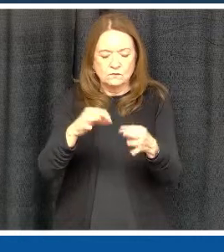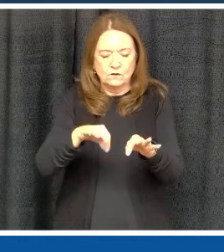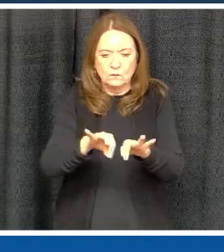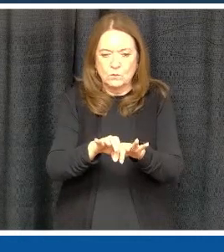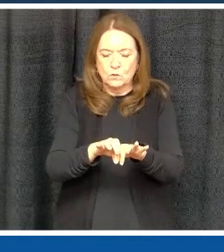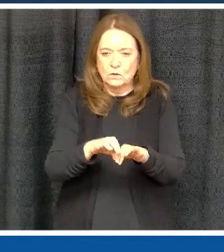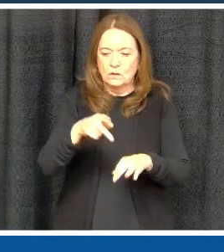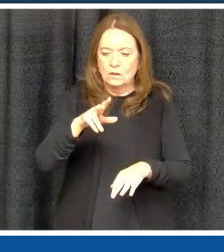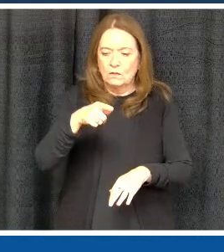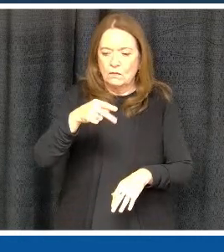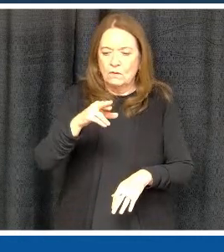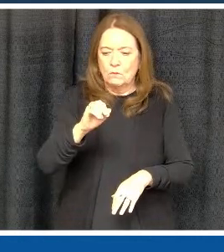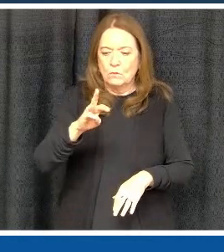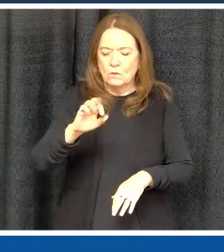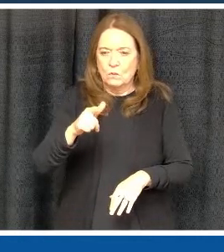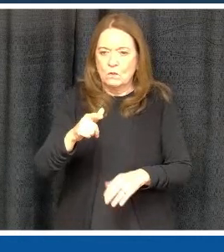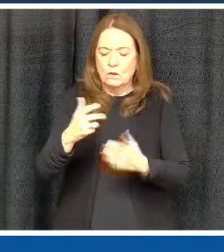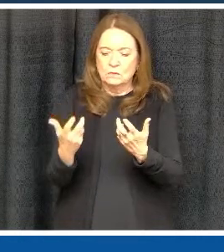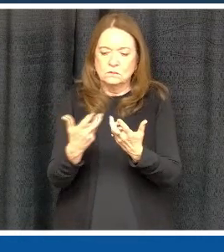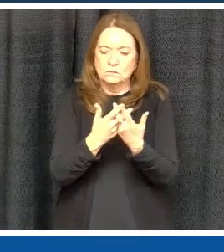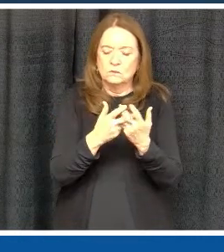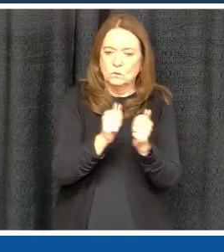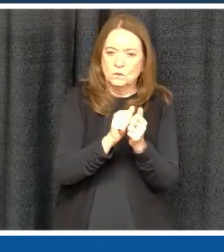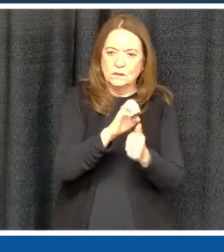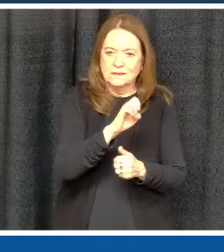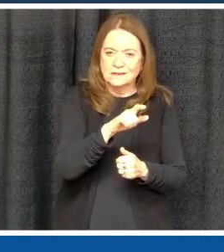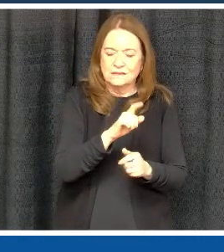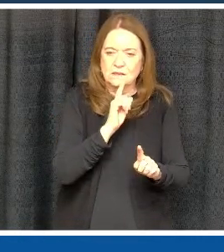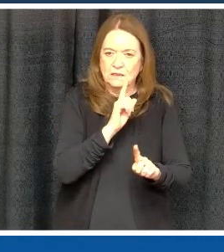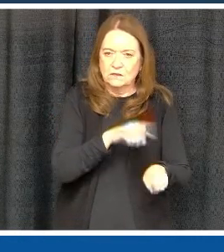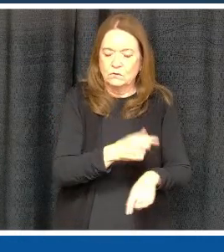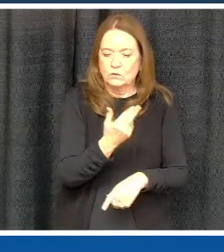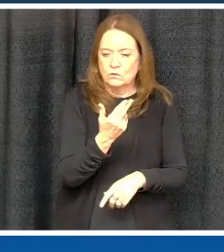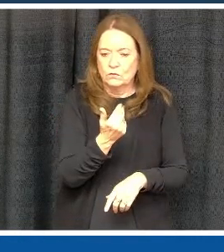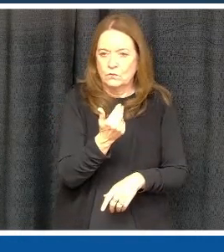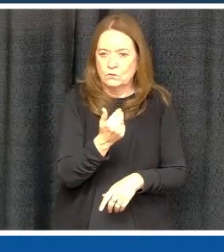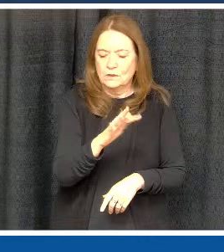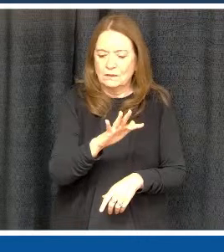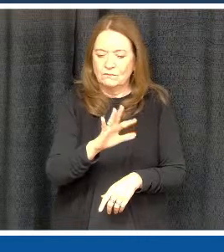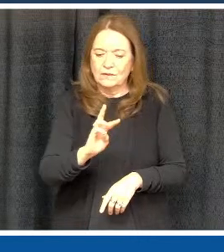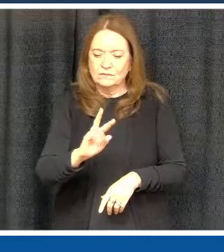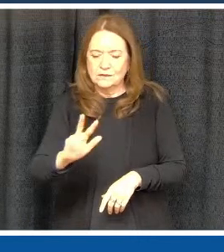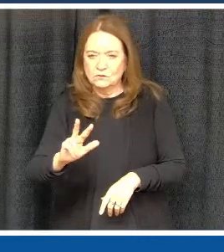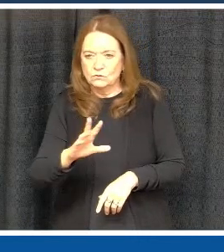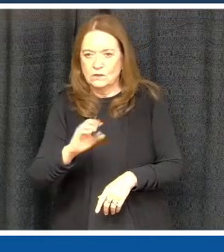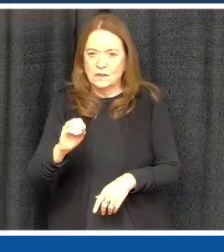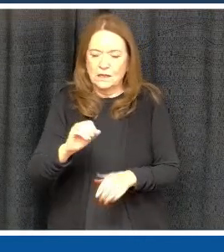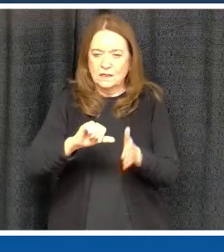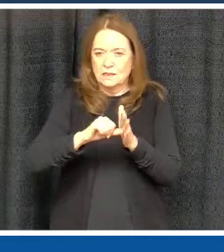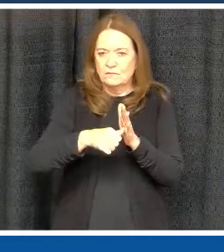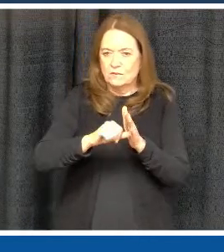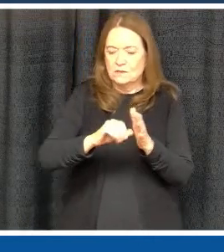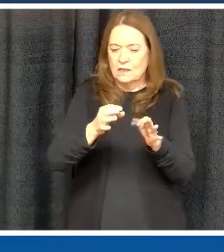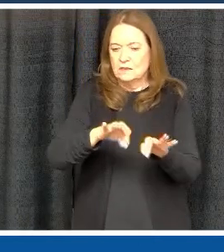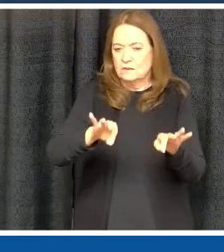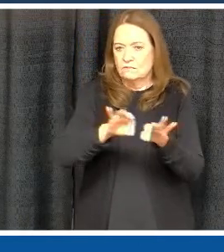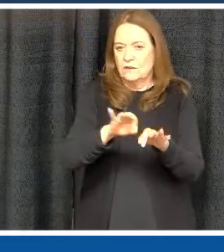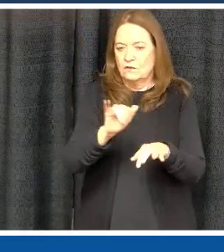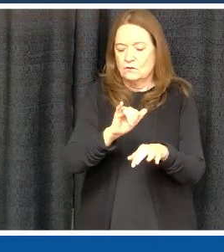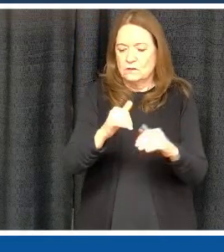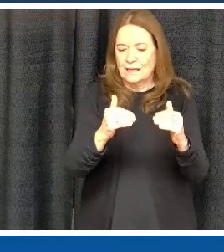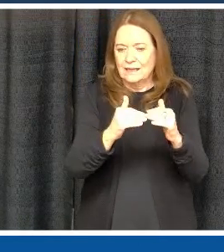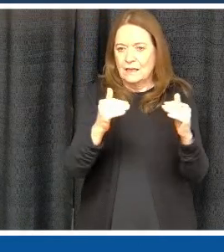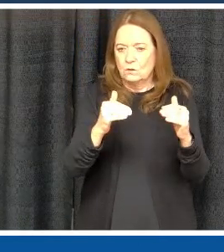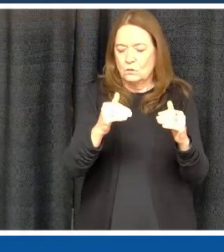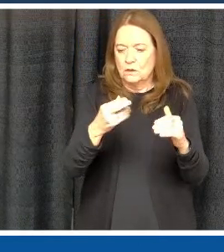The PROWOG document aligns with Executive Order 13563 and emphasizes values like equity,